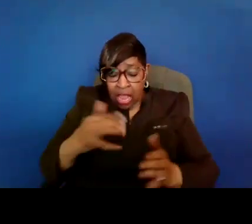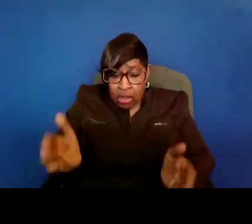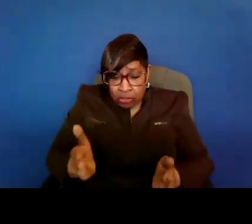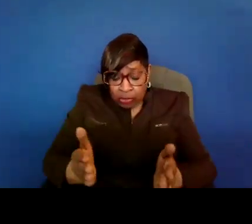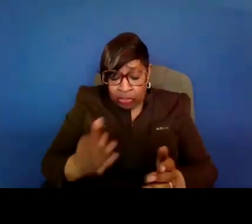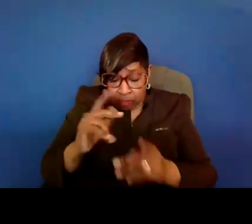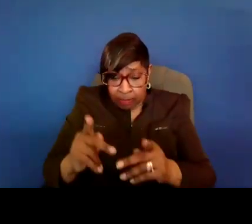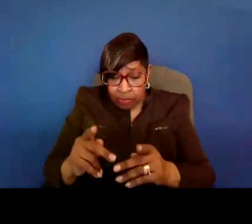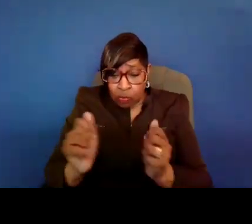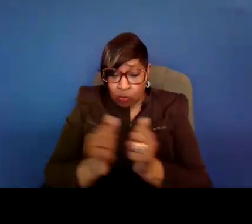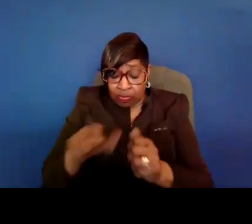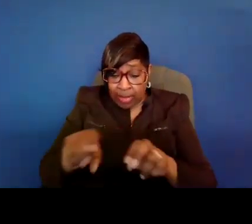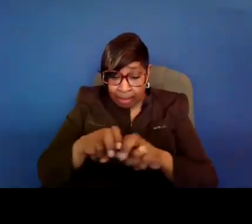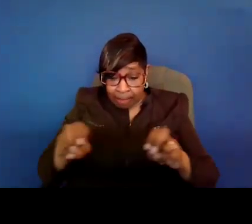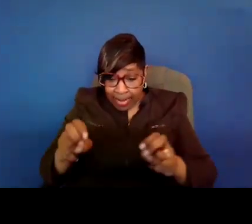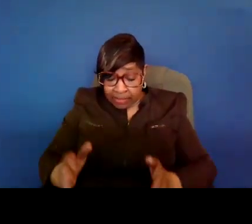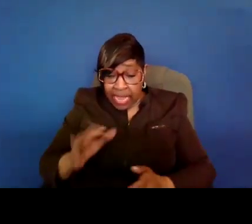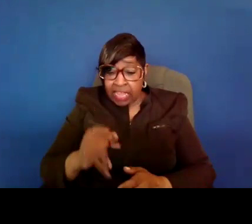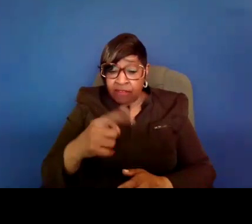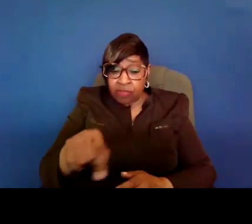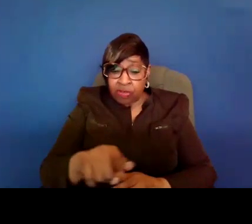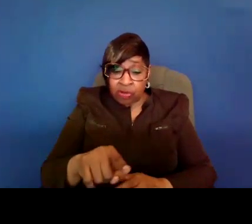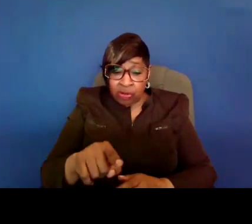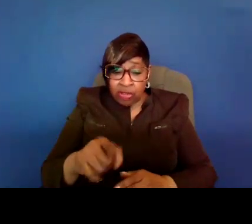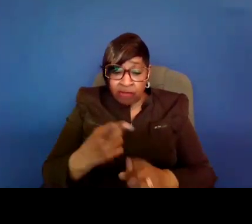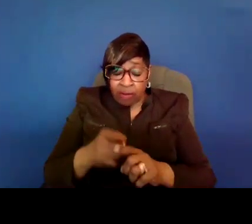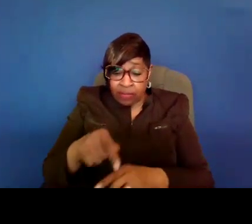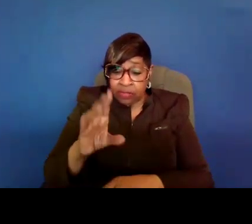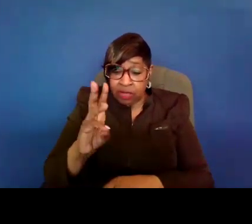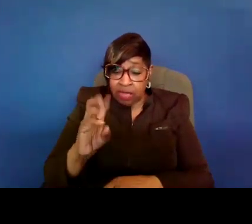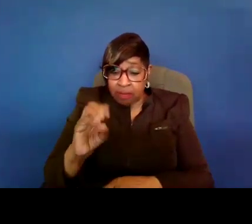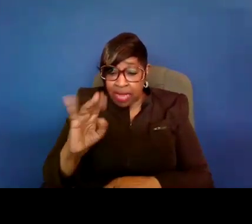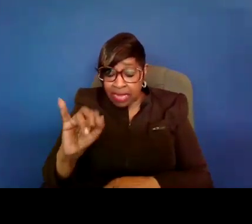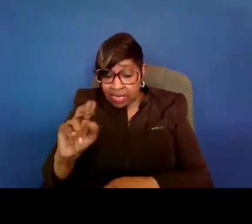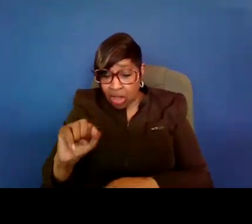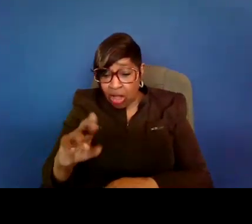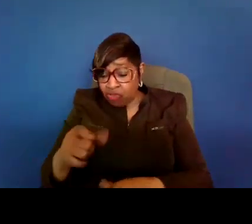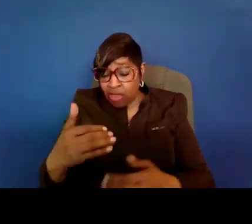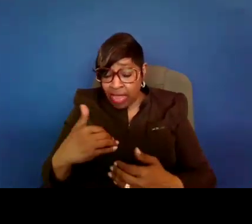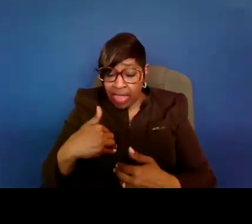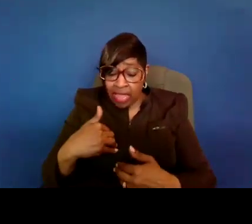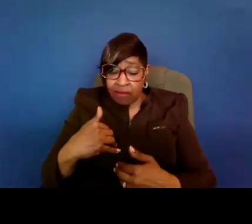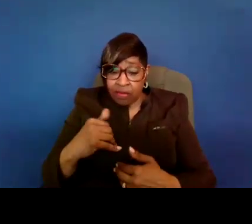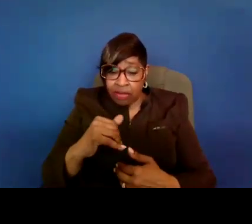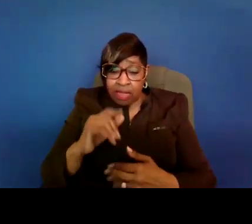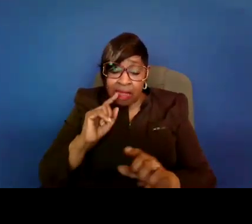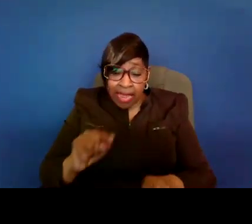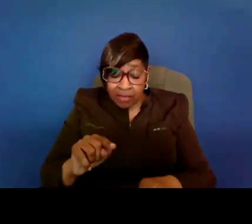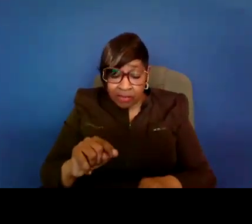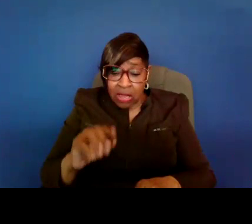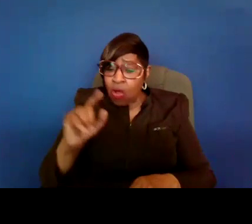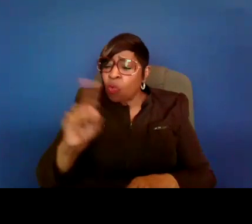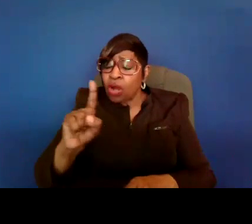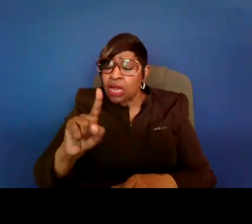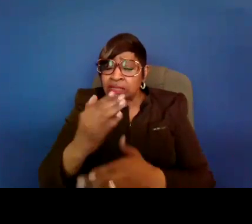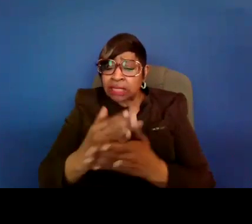panelists, if you all on this webinar have answers for this question, I would love to see them in the chat. But where are some of the places that you